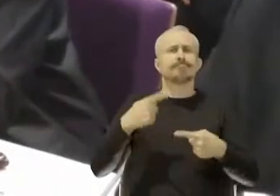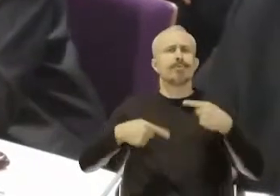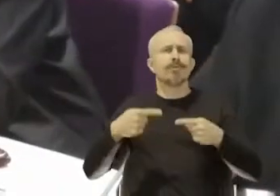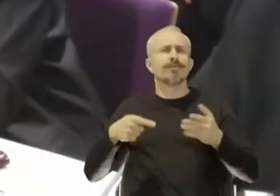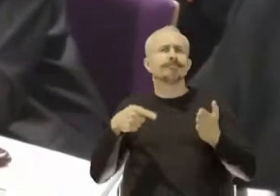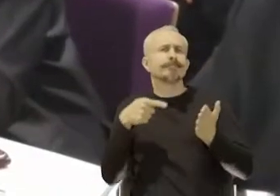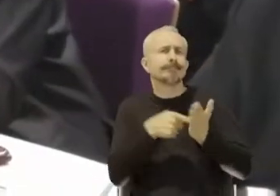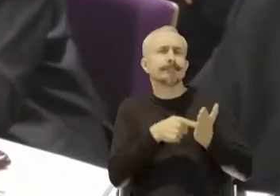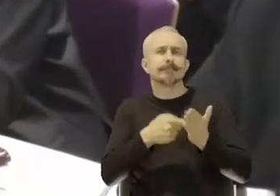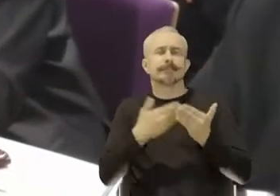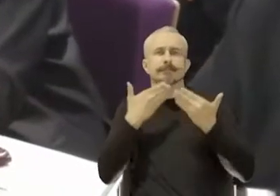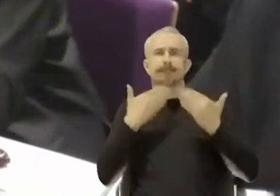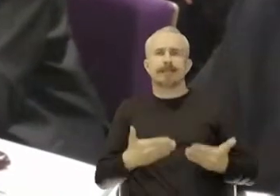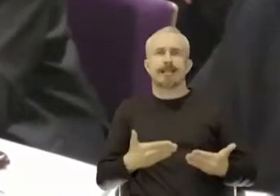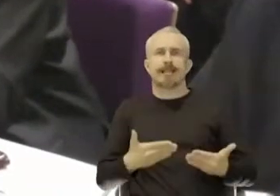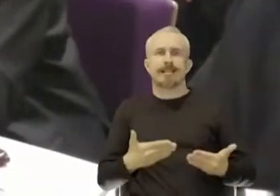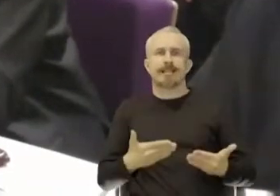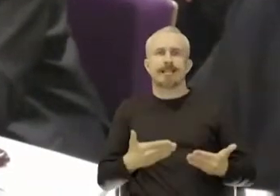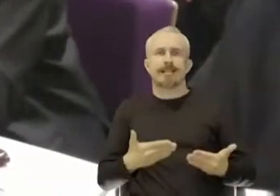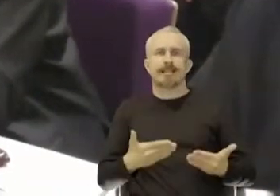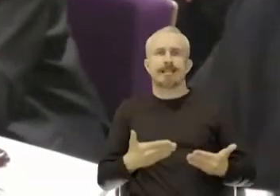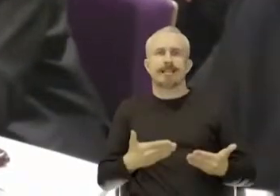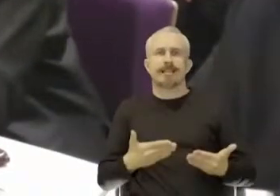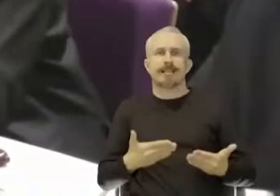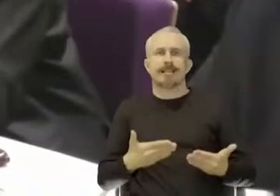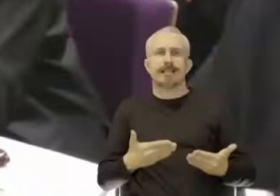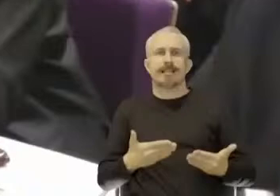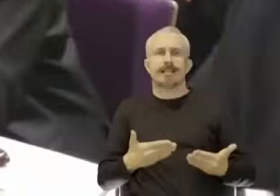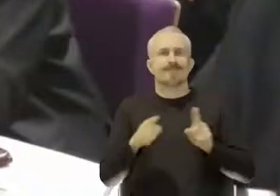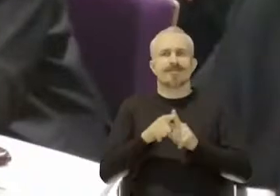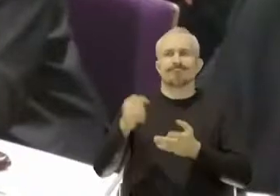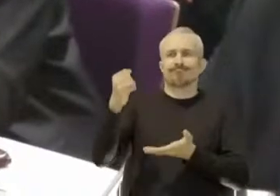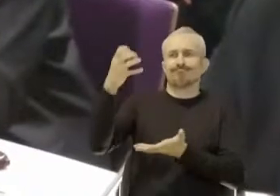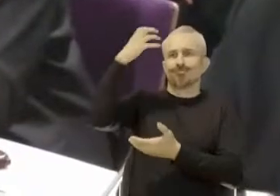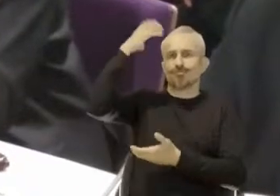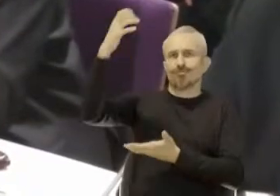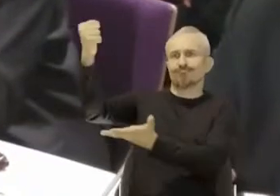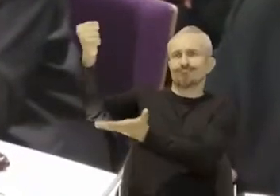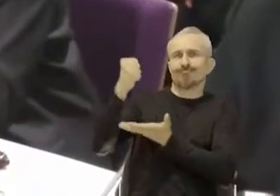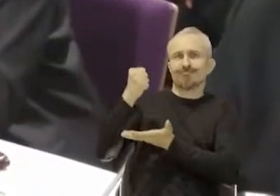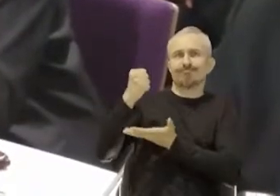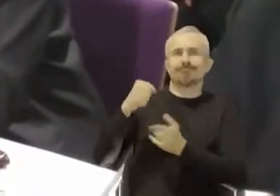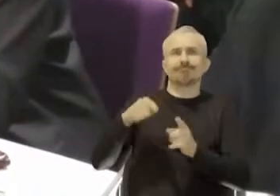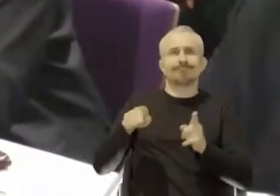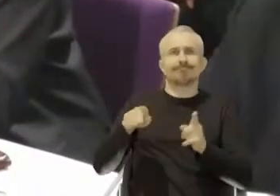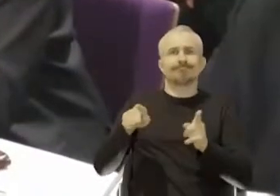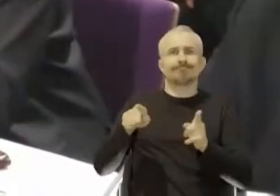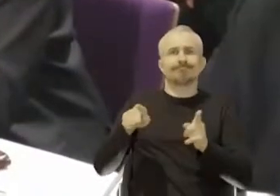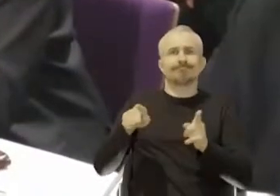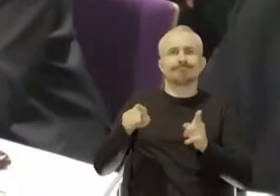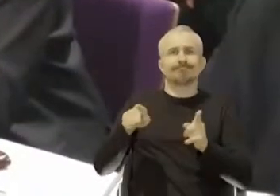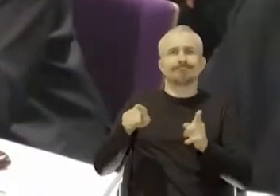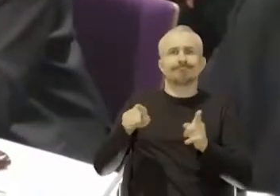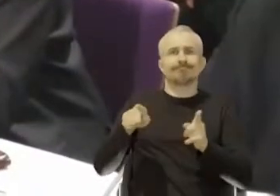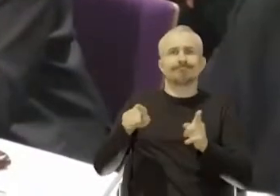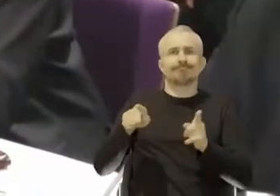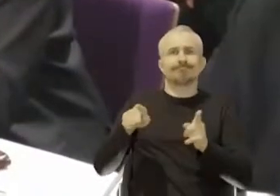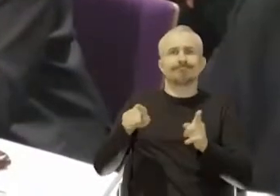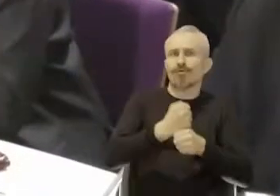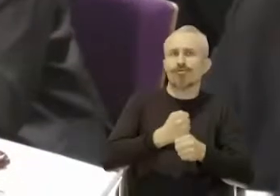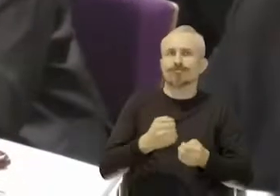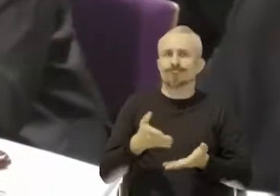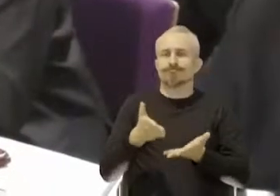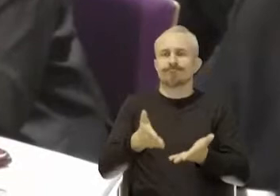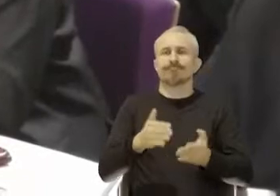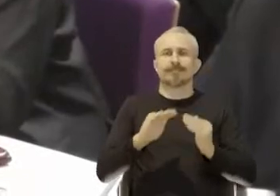resilient project in the city of Blantyre. The project aims at improving the resilience of the city following a series